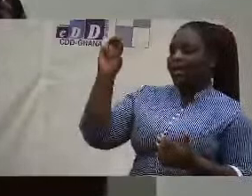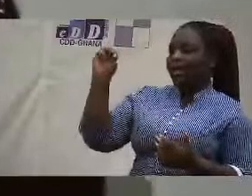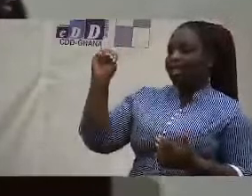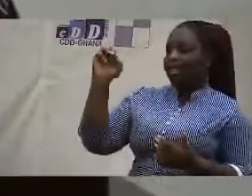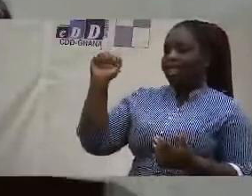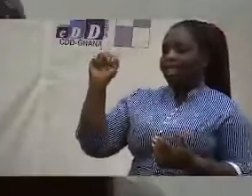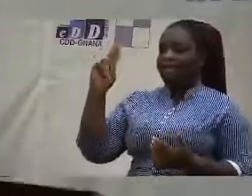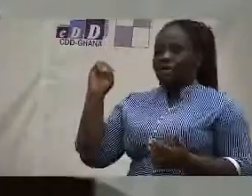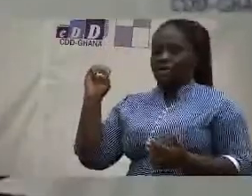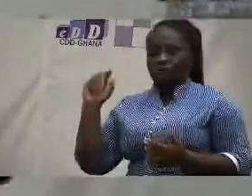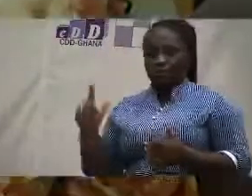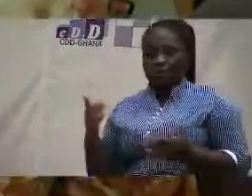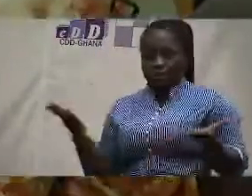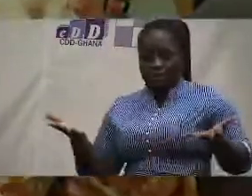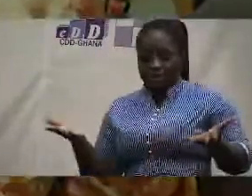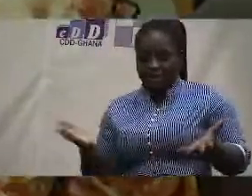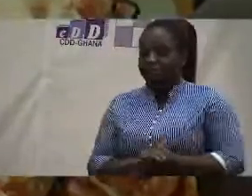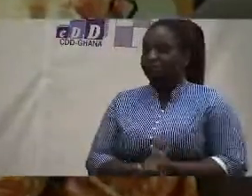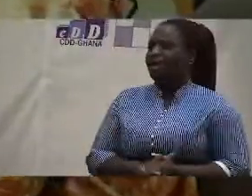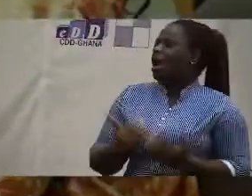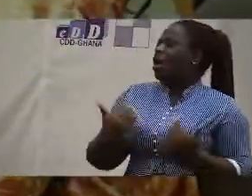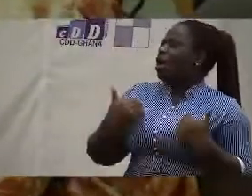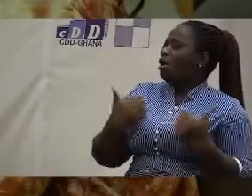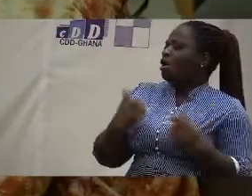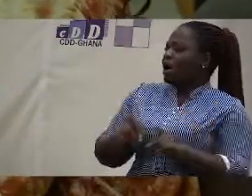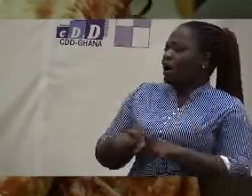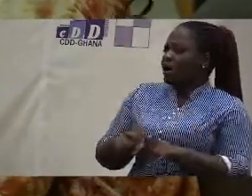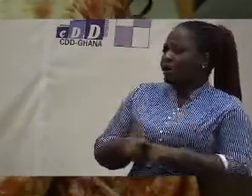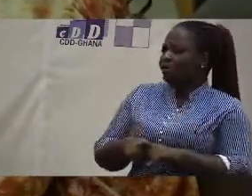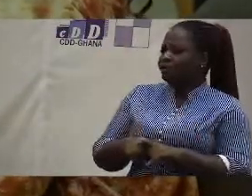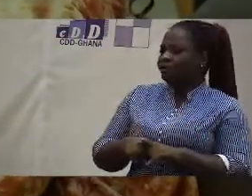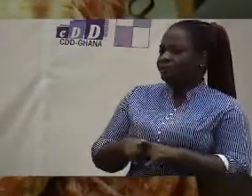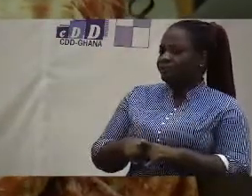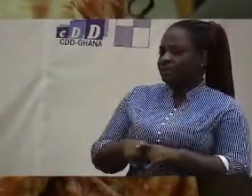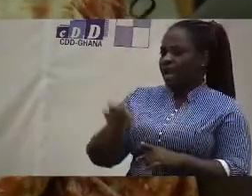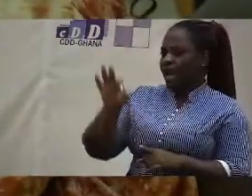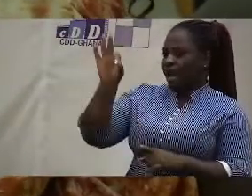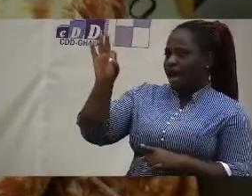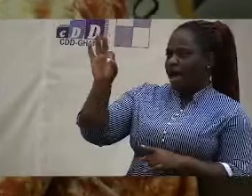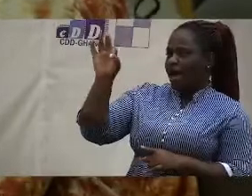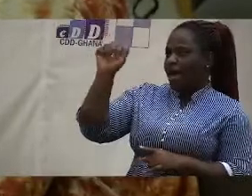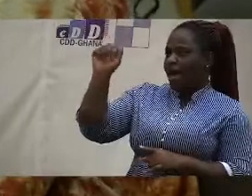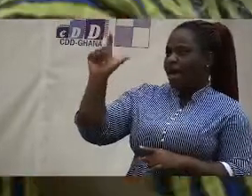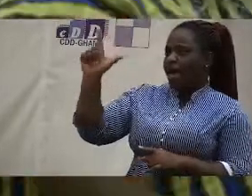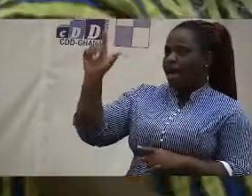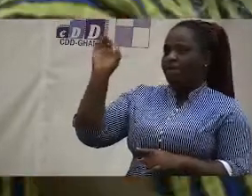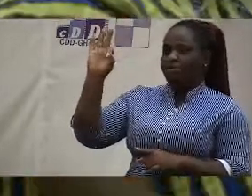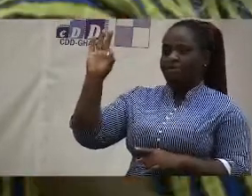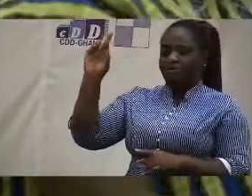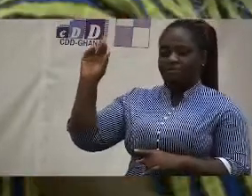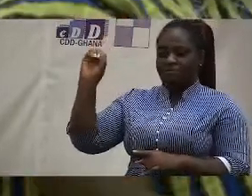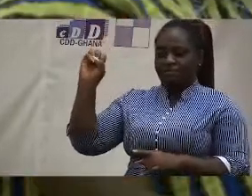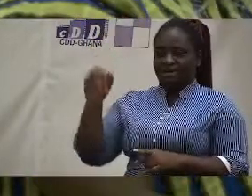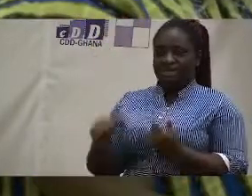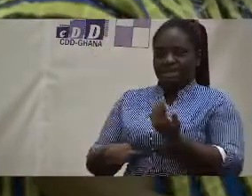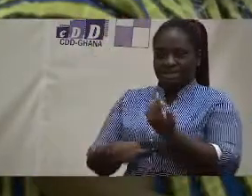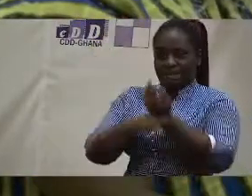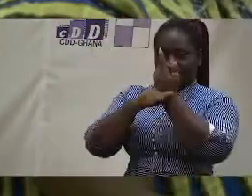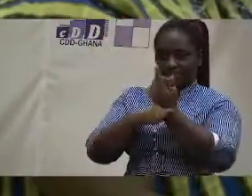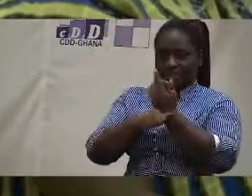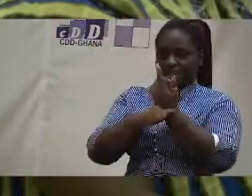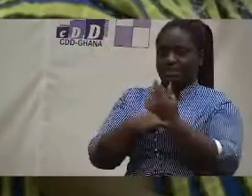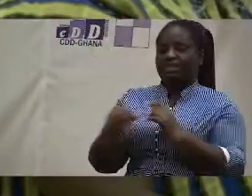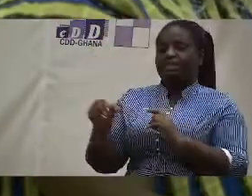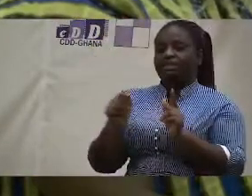with IDEG in our midst. We also have Alfred Chiayeboa, is the Deputy Attorney General in